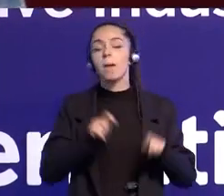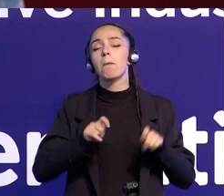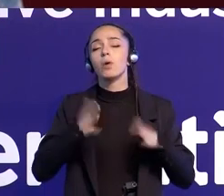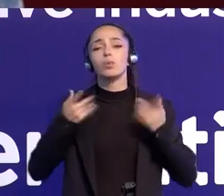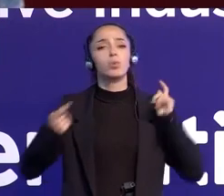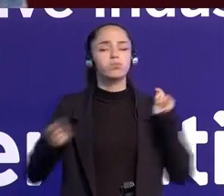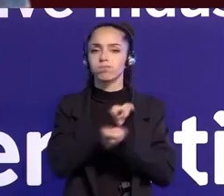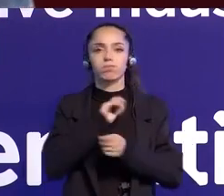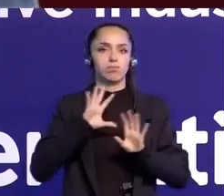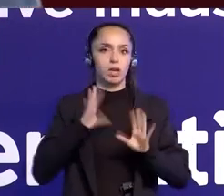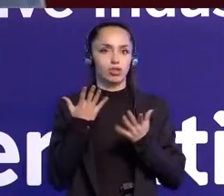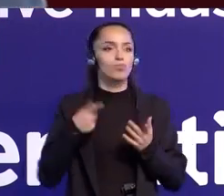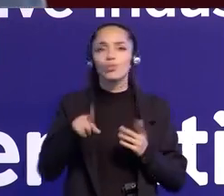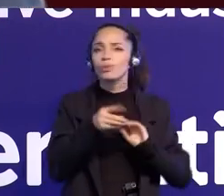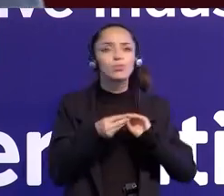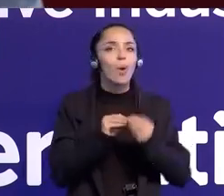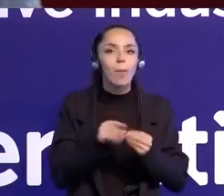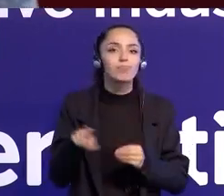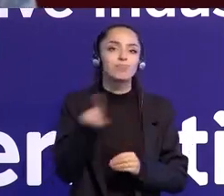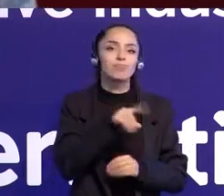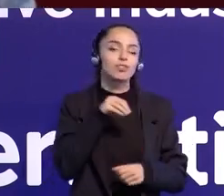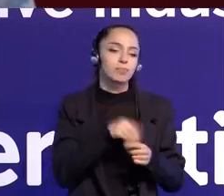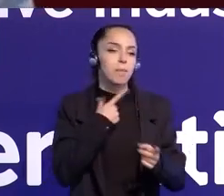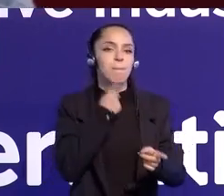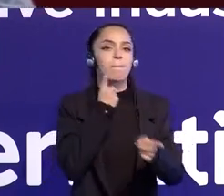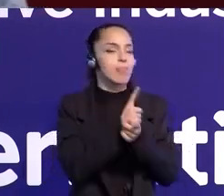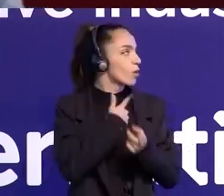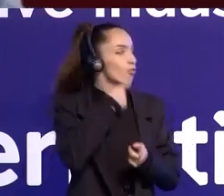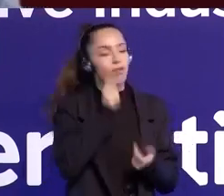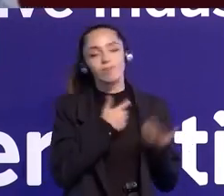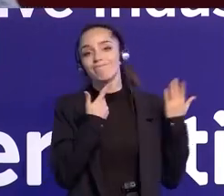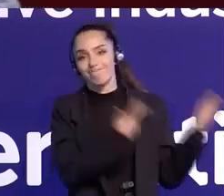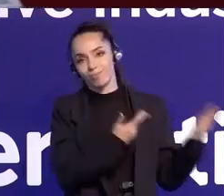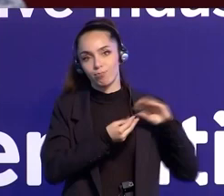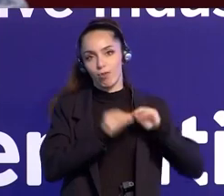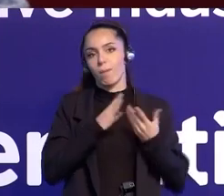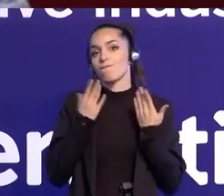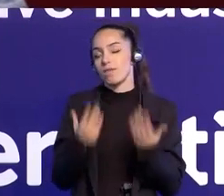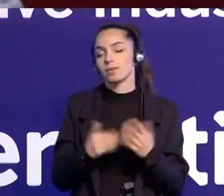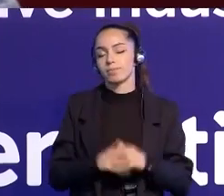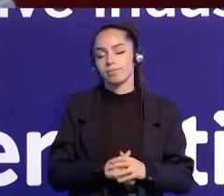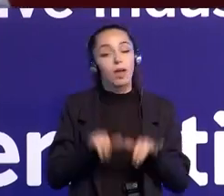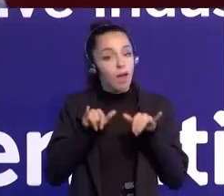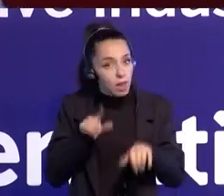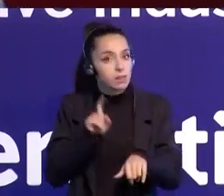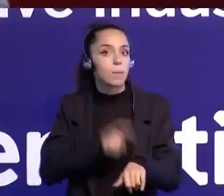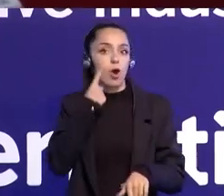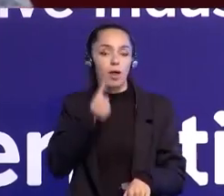issues that we are facing right now. And at the same time, the state budget